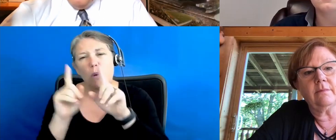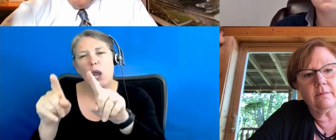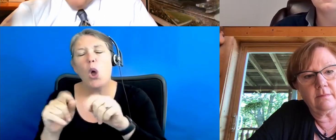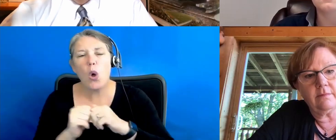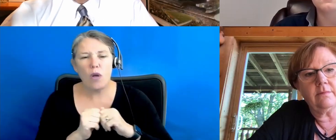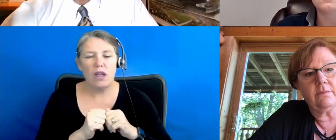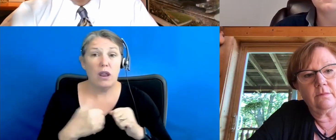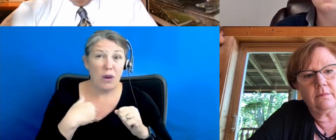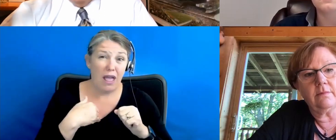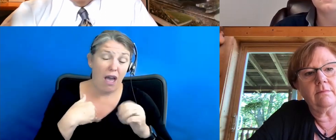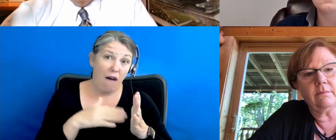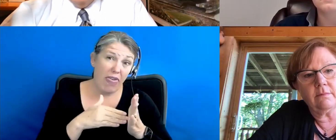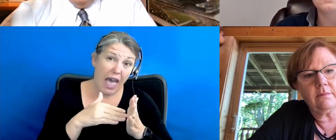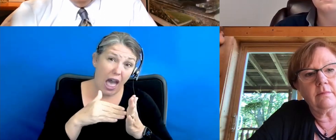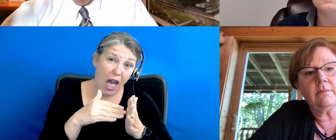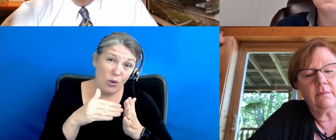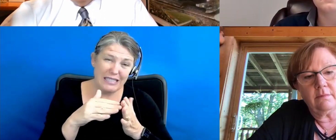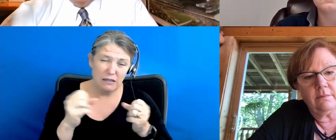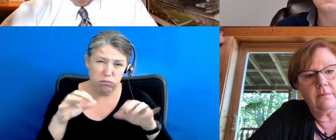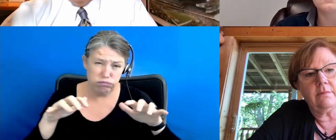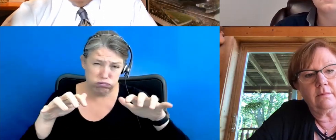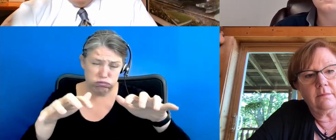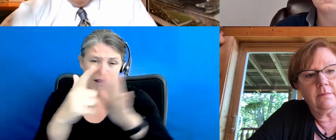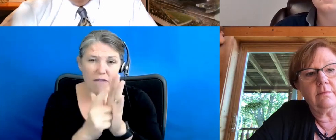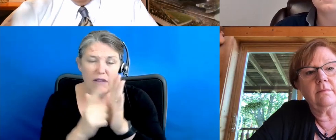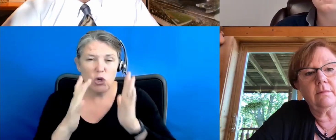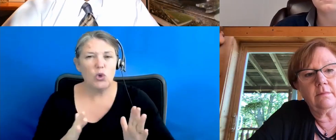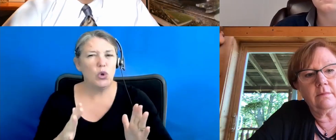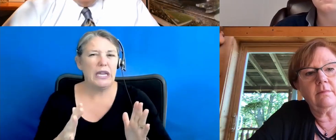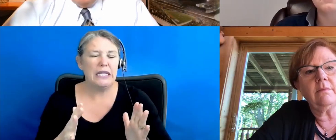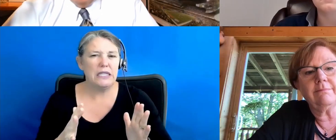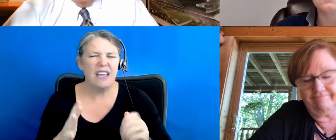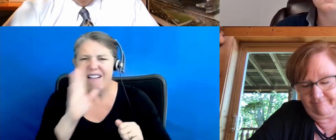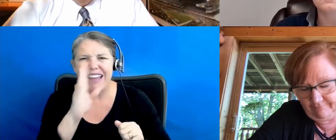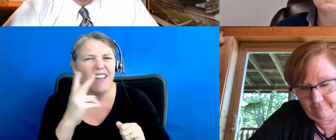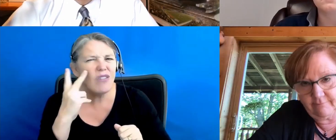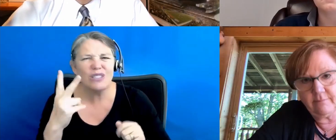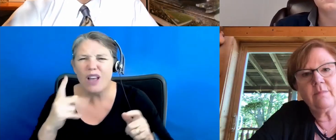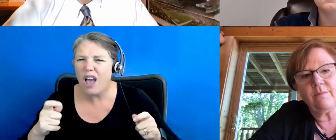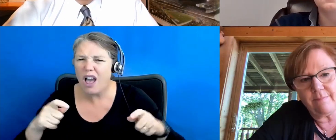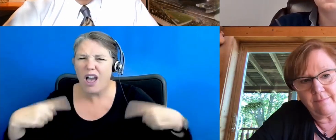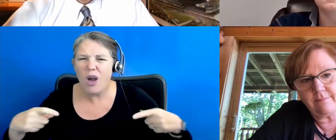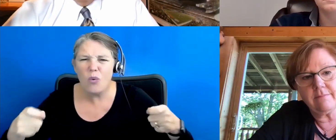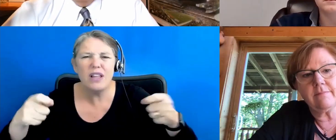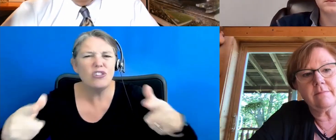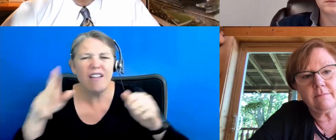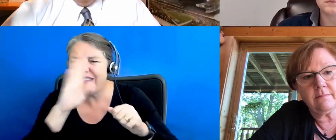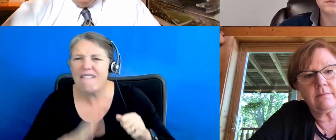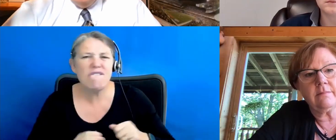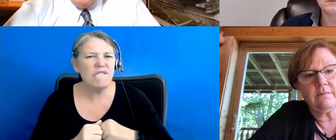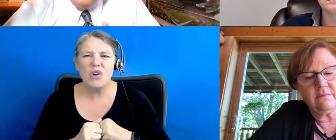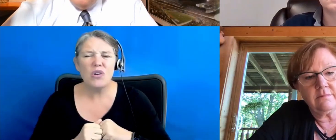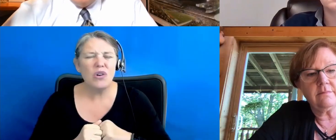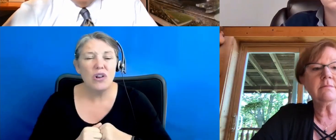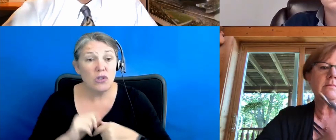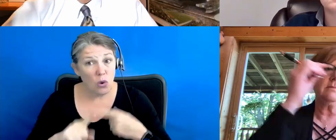have thousands of attorneys throughout the country convening in one particular place. I never saw anybody with a wheelchair. And so when you